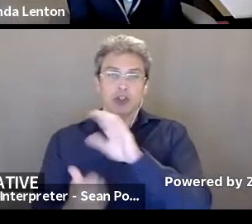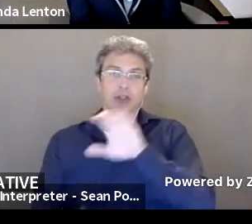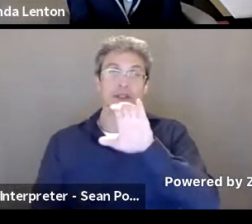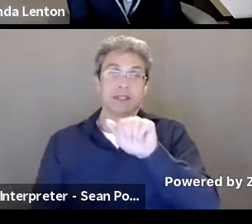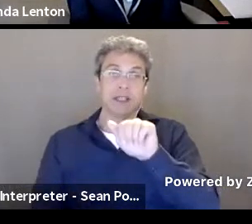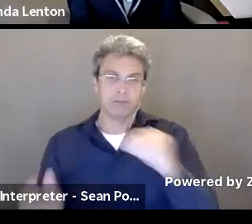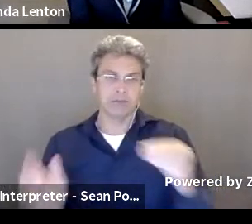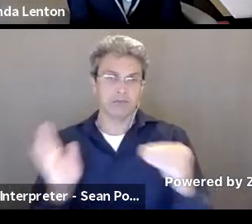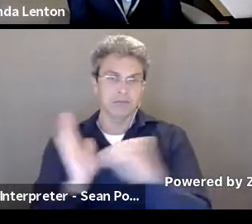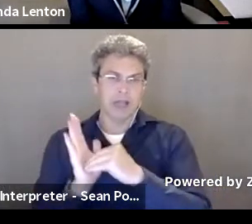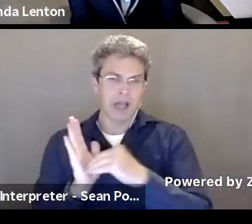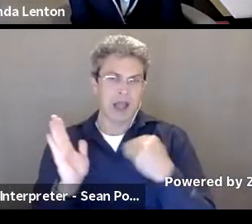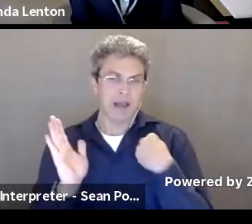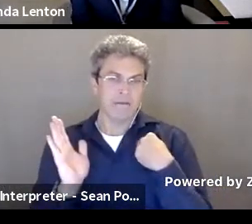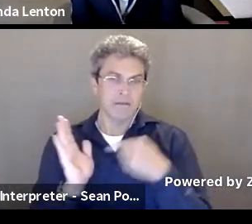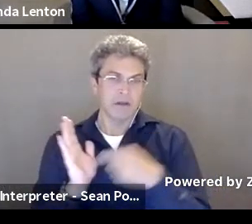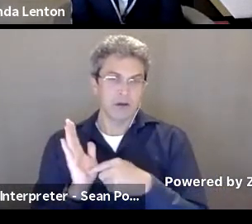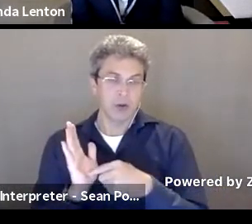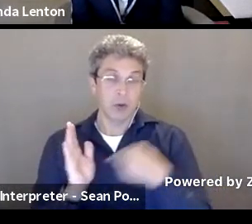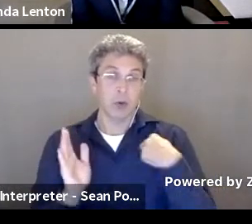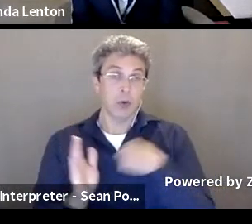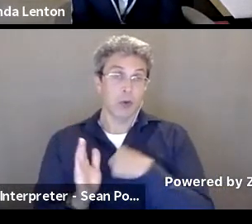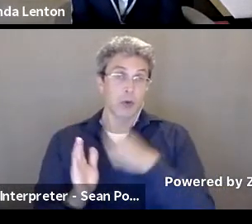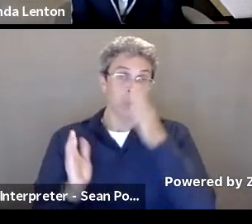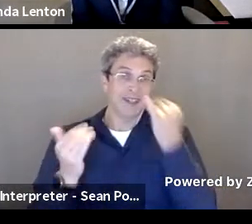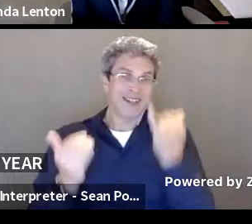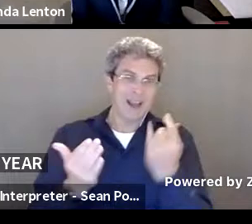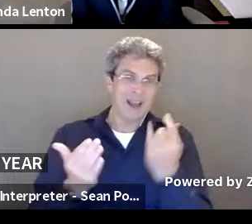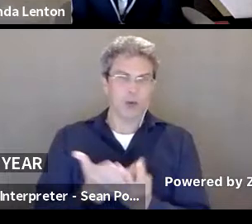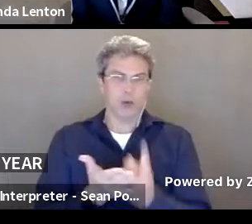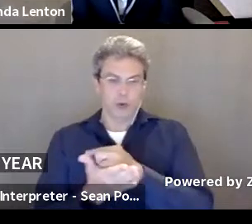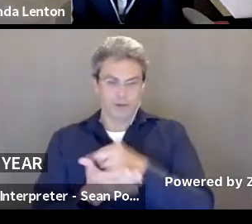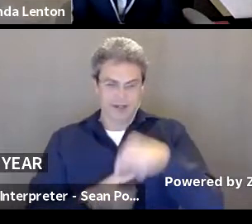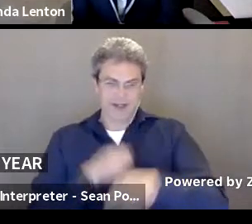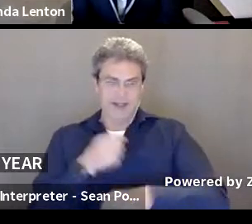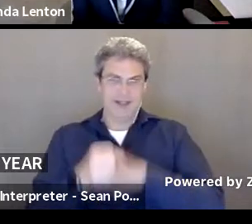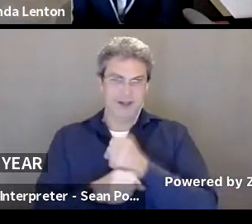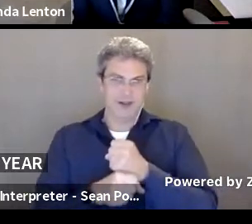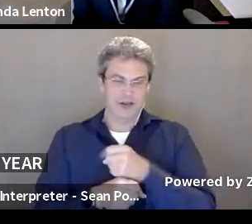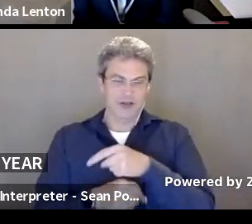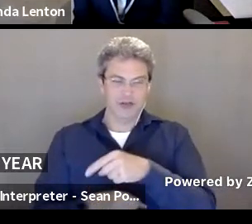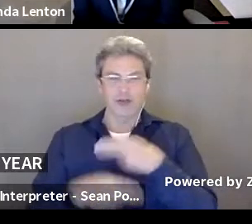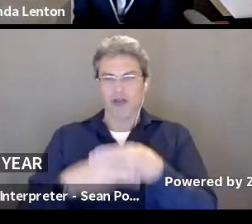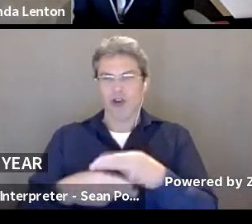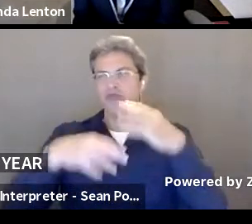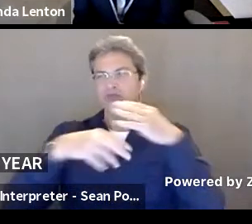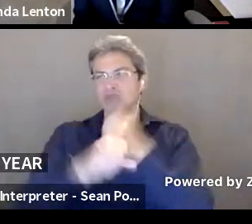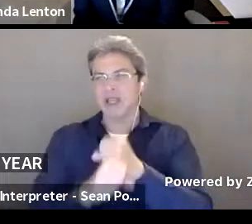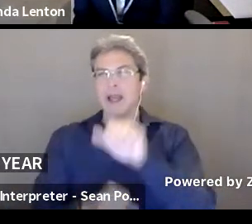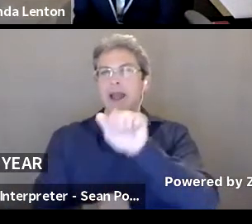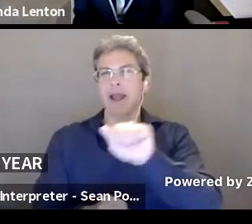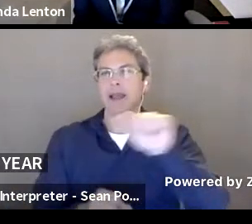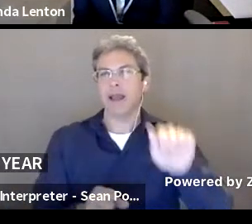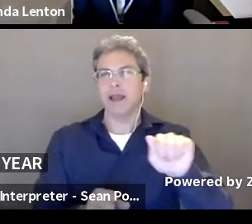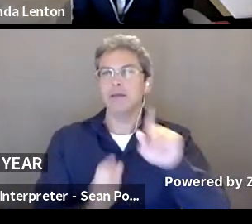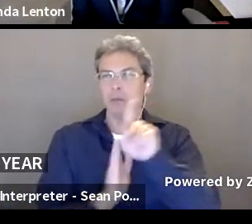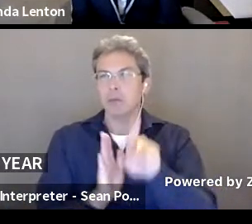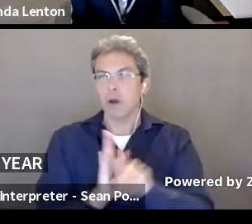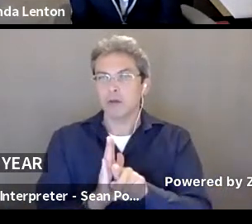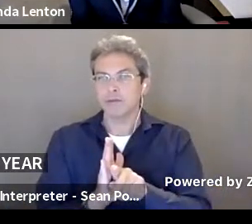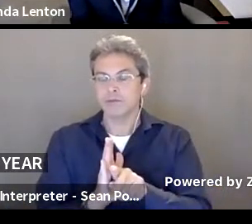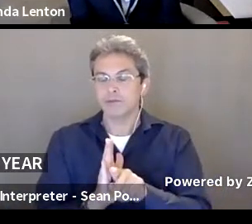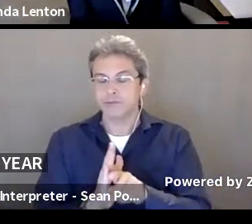a review of that AA policy, partly in an effort to